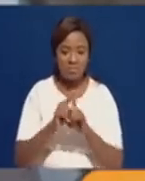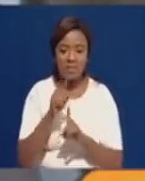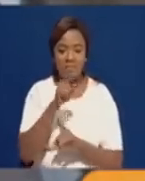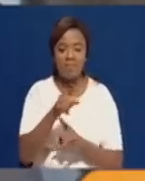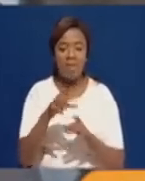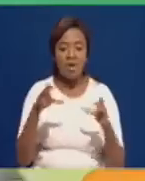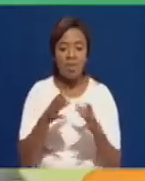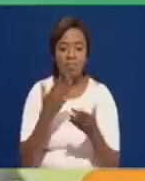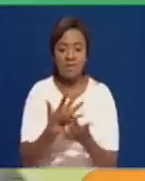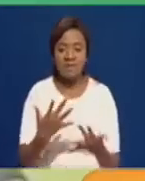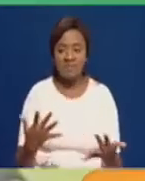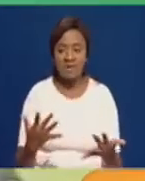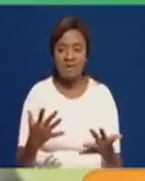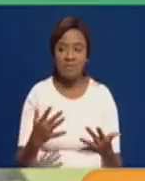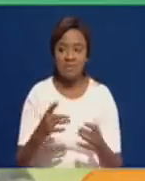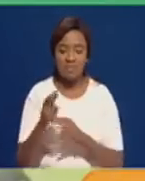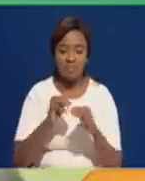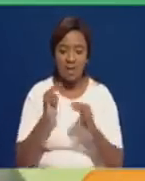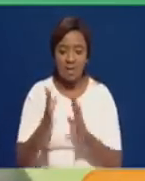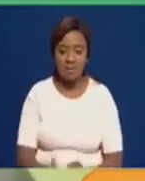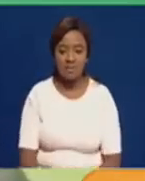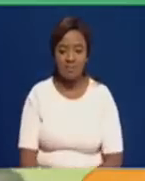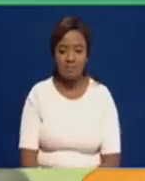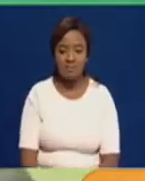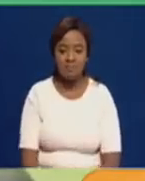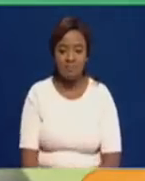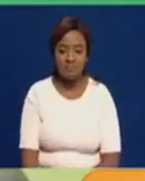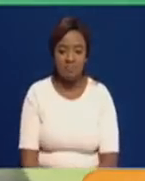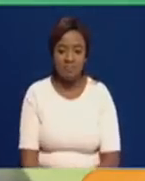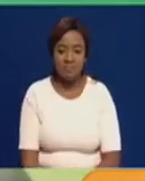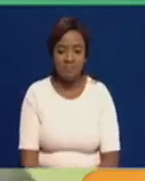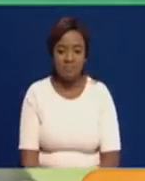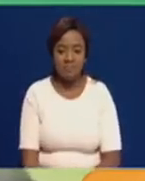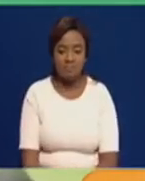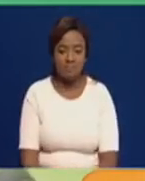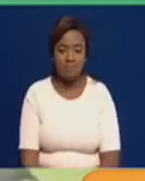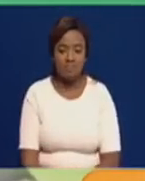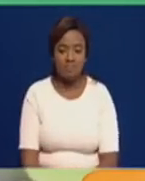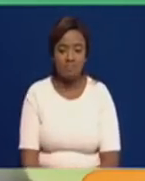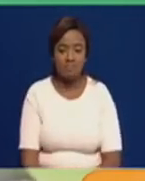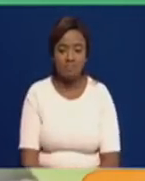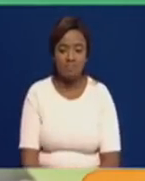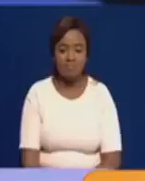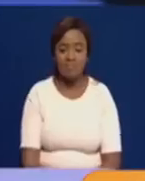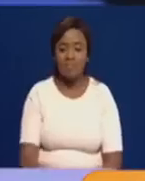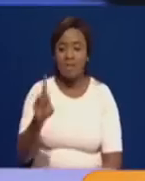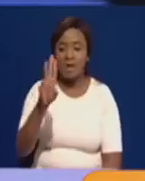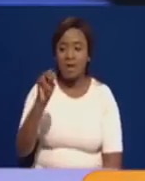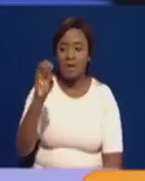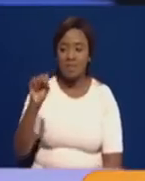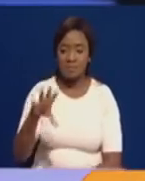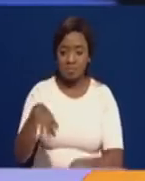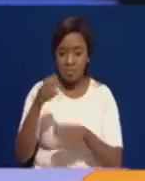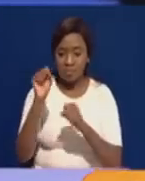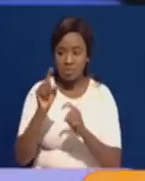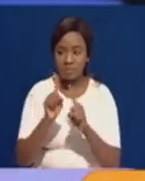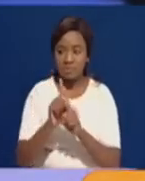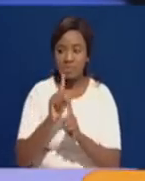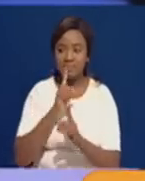affairs manager. It is a great opportunity for us to showcase our... Royal Media Services Managing Director Washira Waruru has